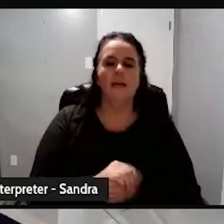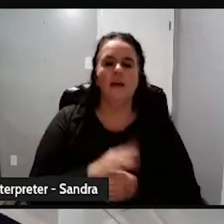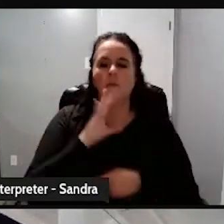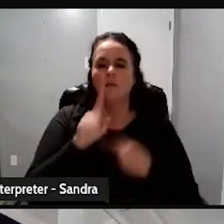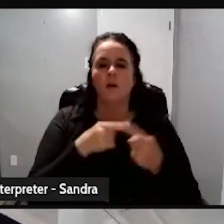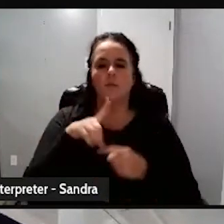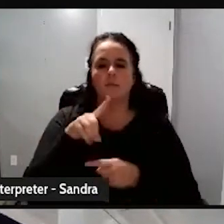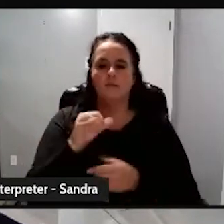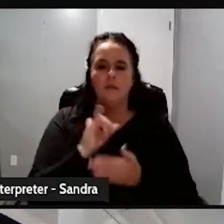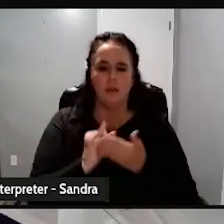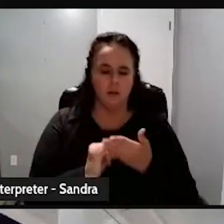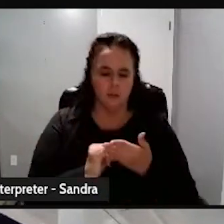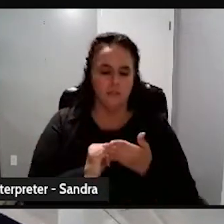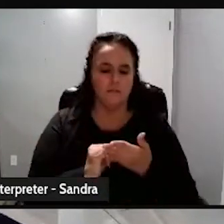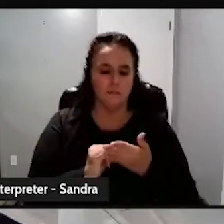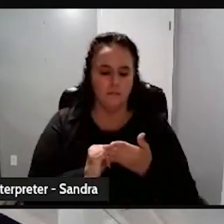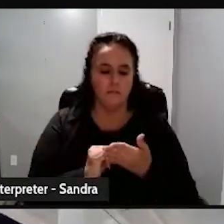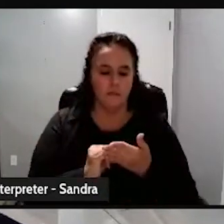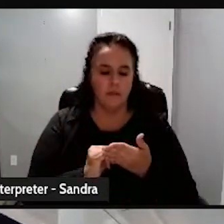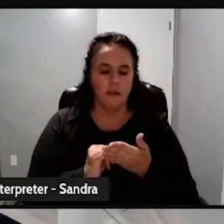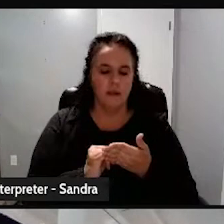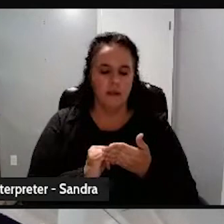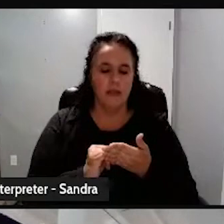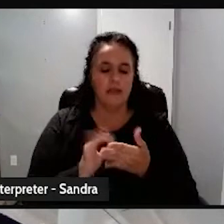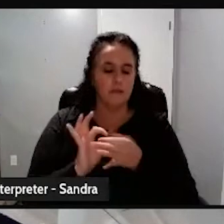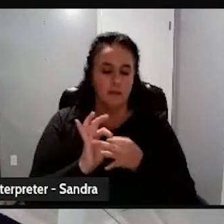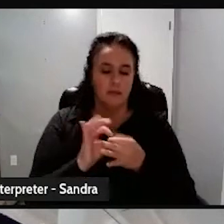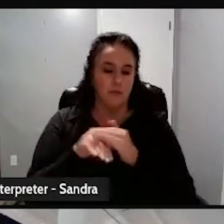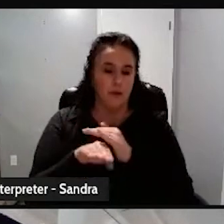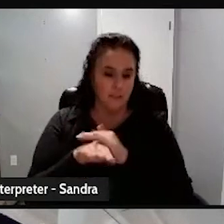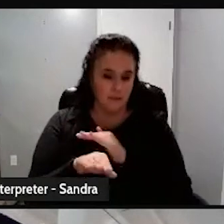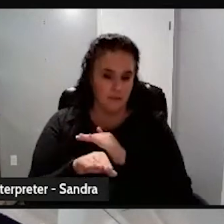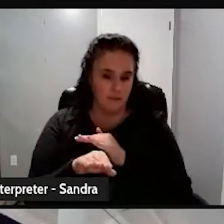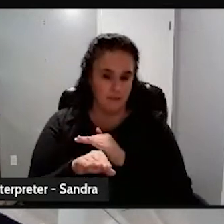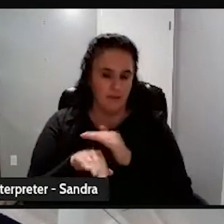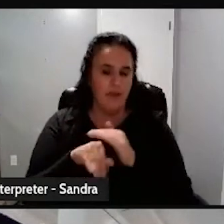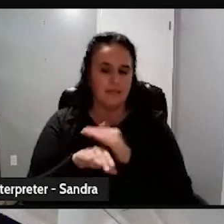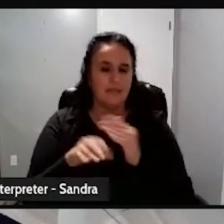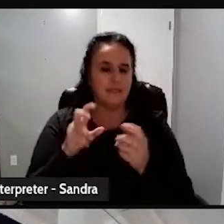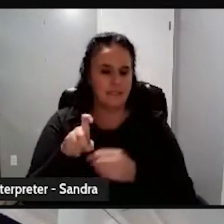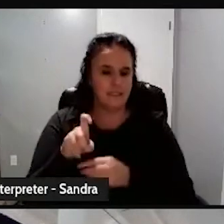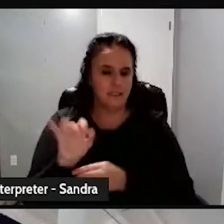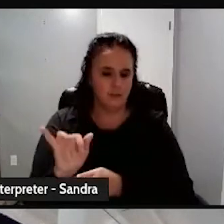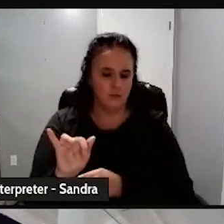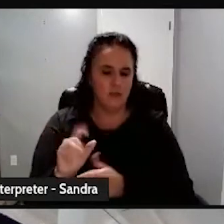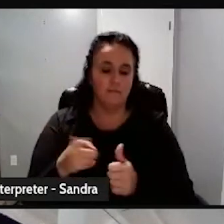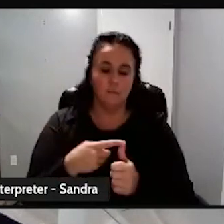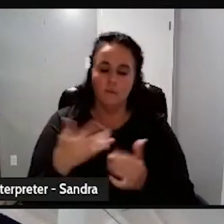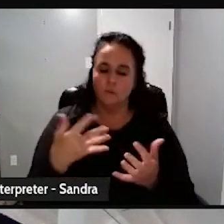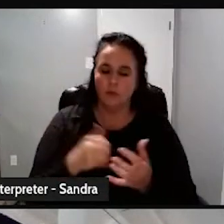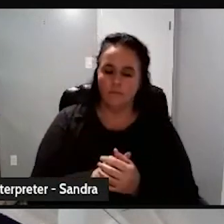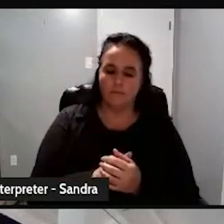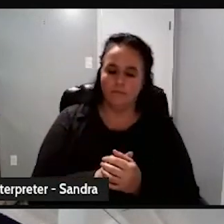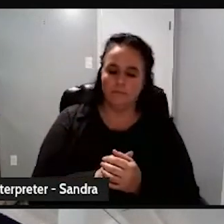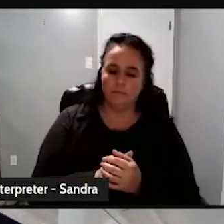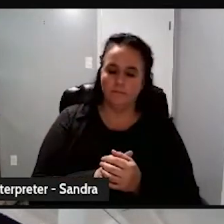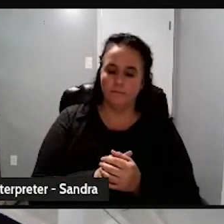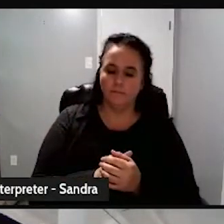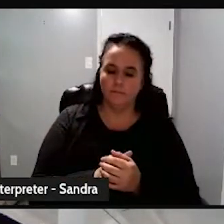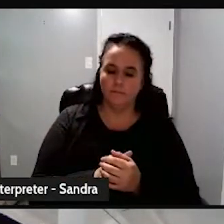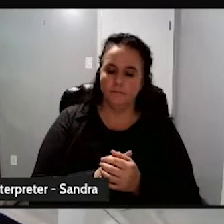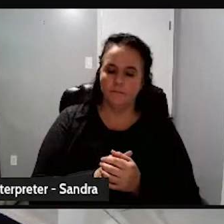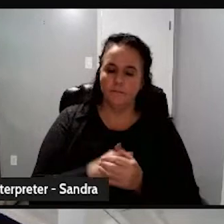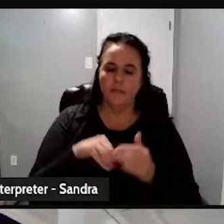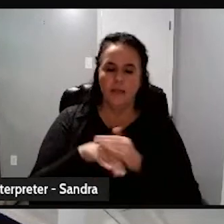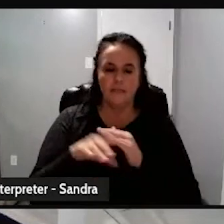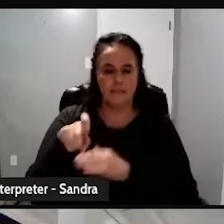arts, and it has to do with accessibility and access needs. And the first thing is that access